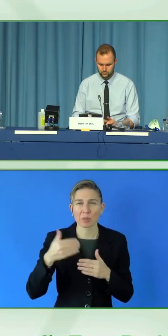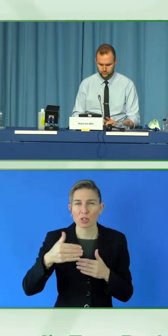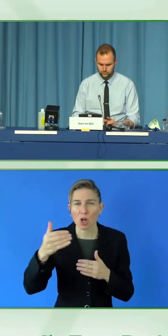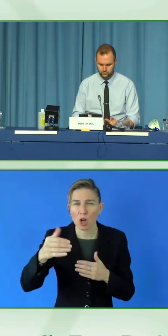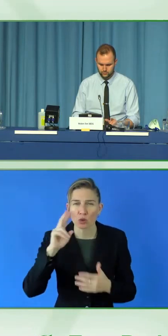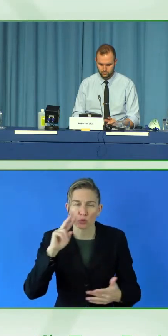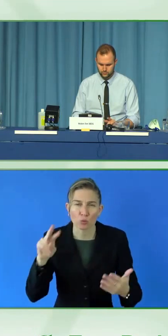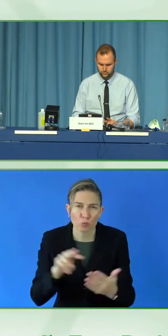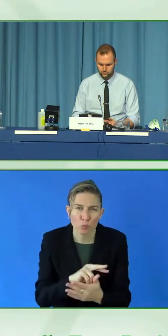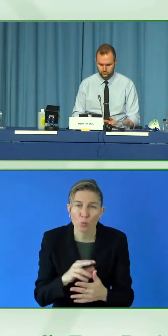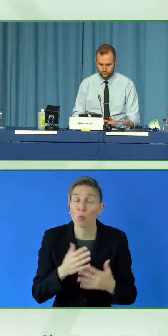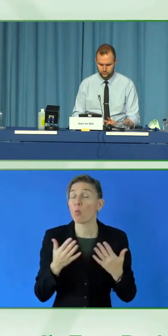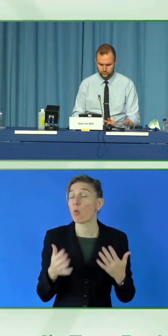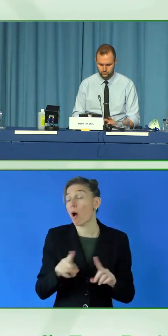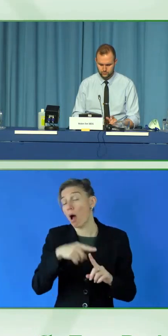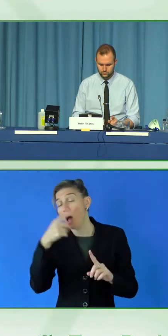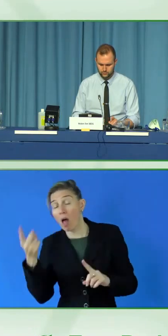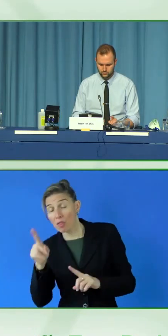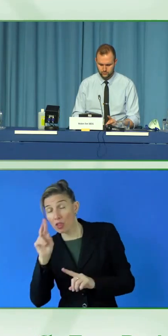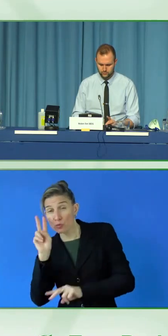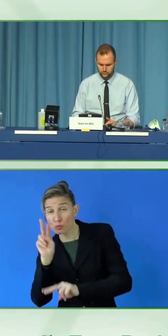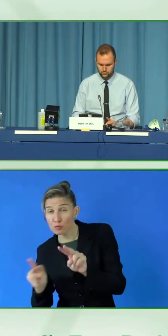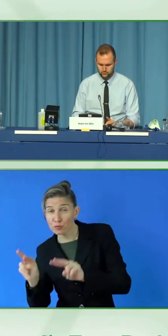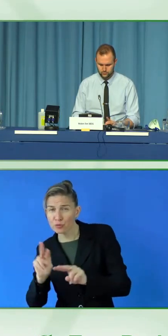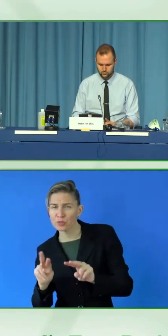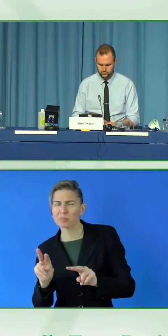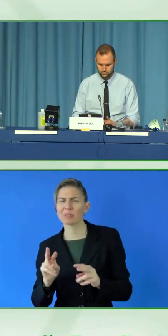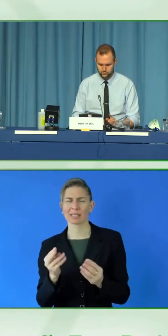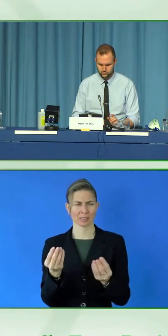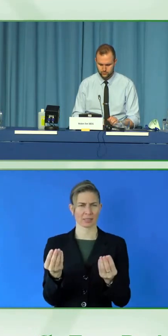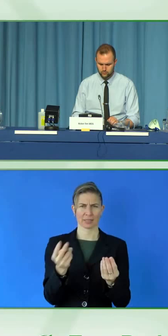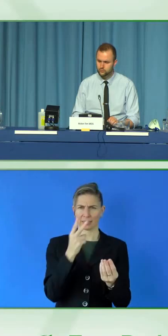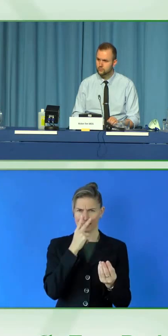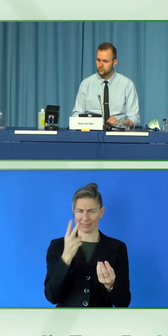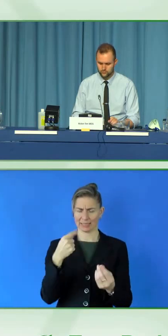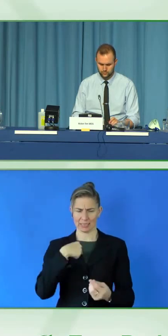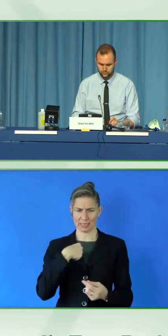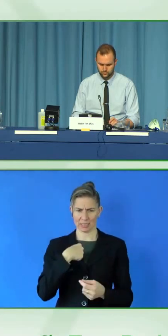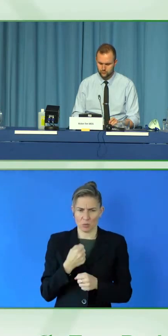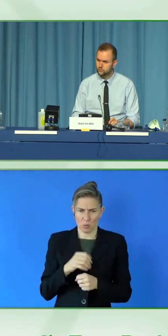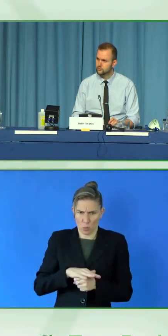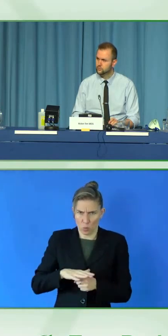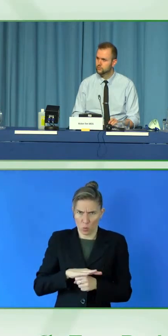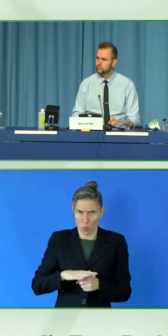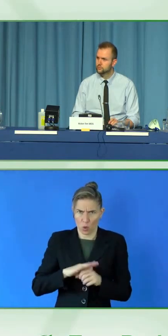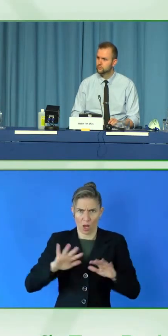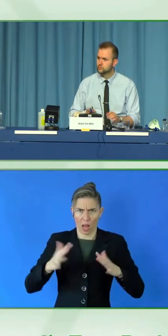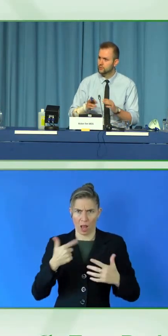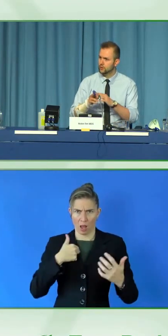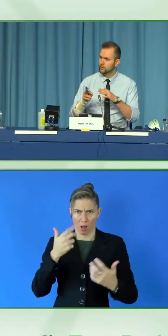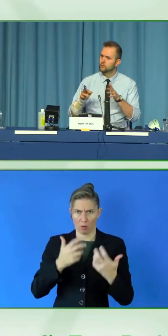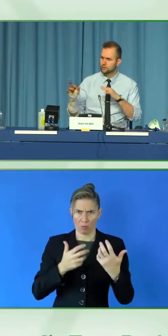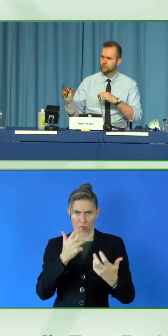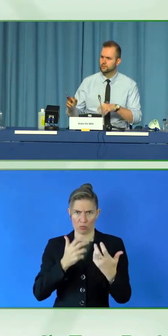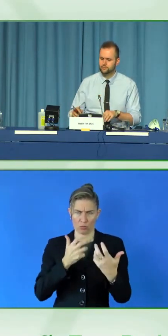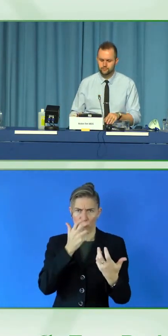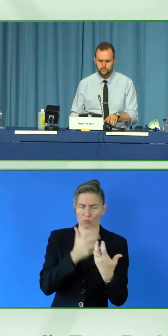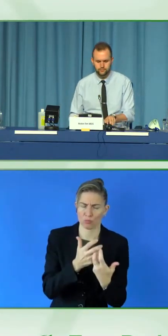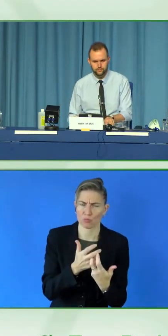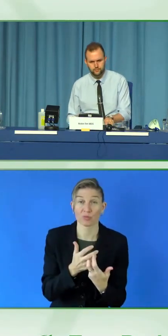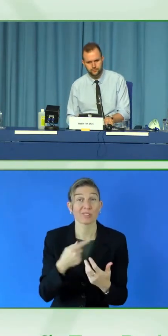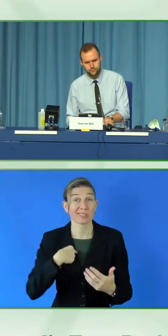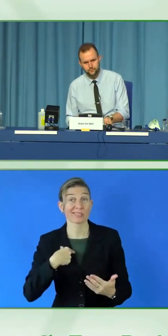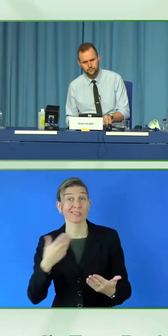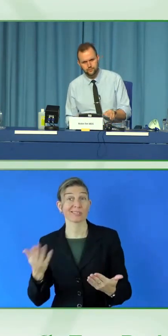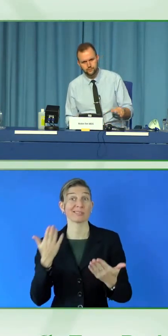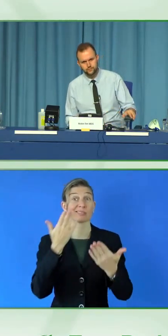review, in order to see in which context you can fit in. And I would really recommend that as a city to